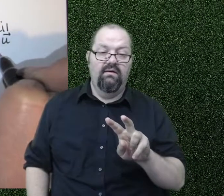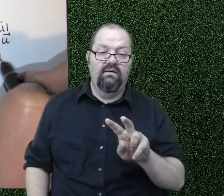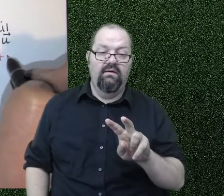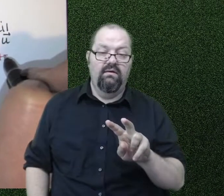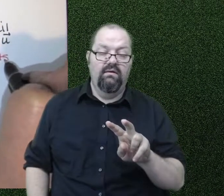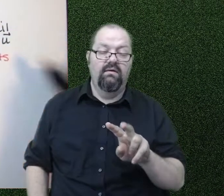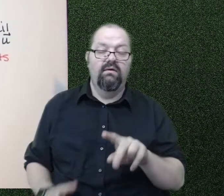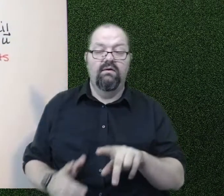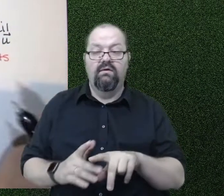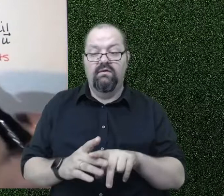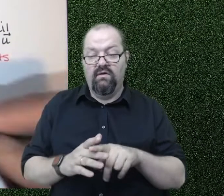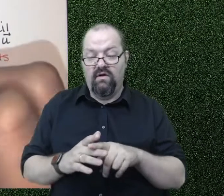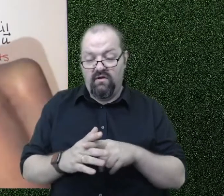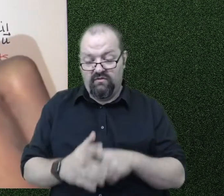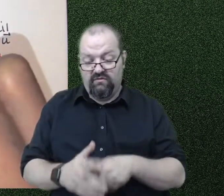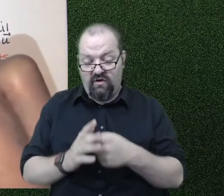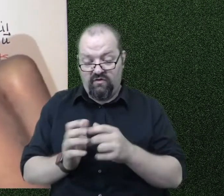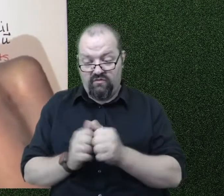starts at the tail of u